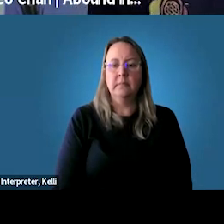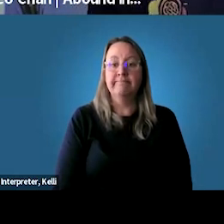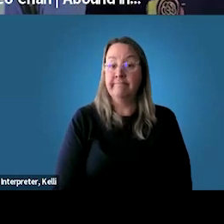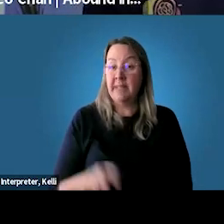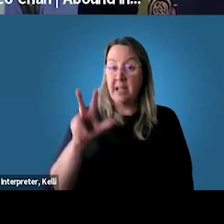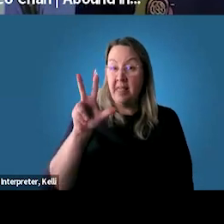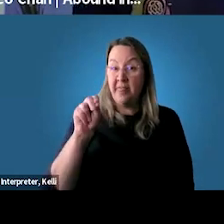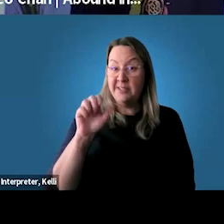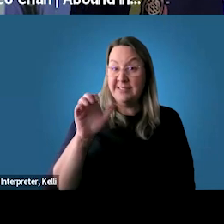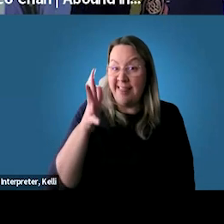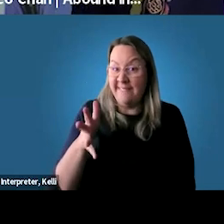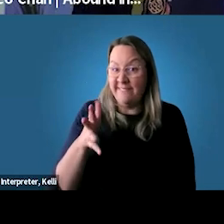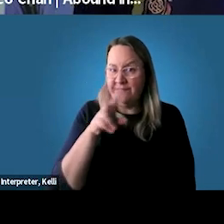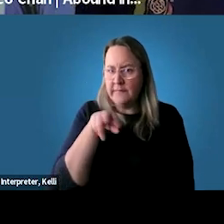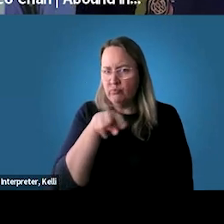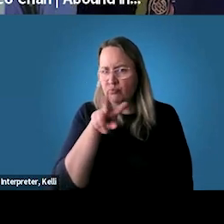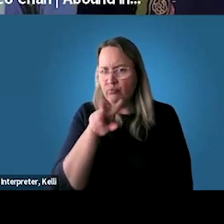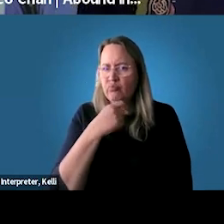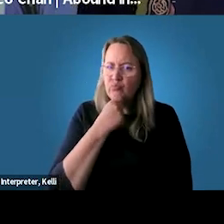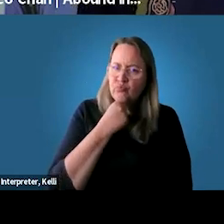Thirty seconds to go.